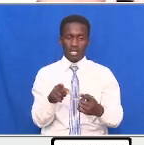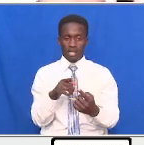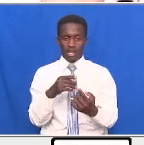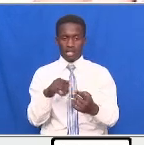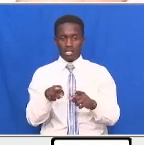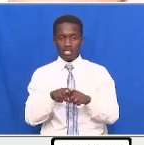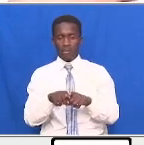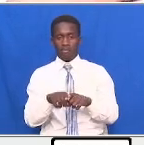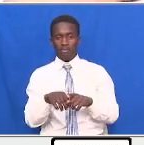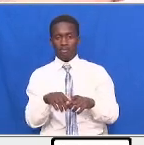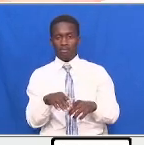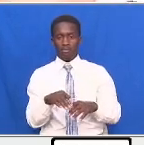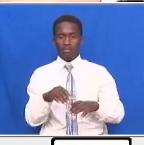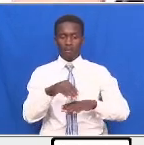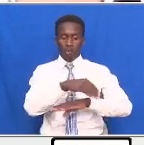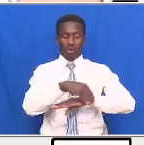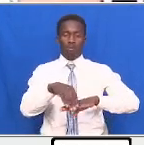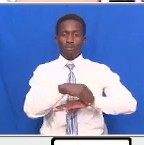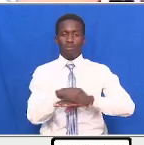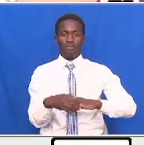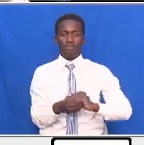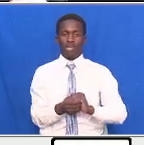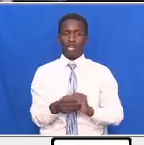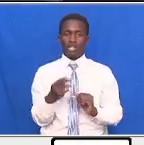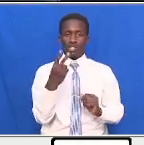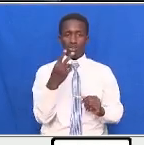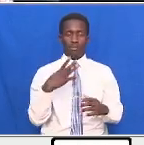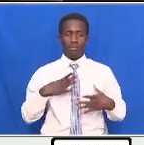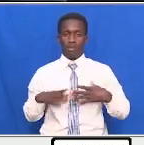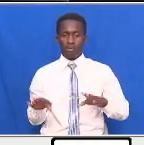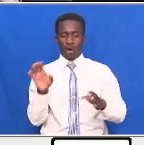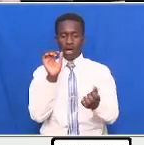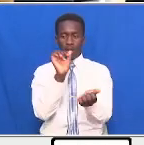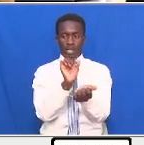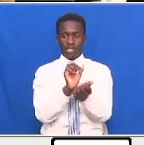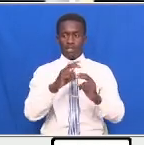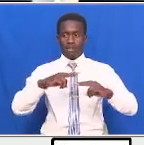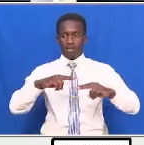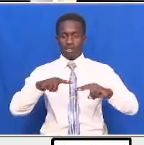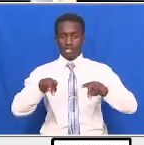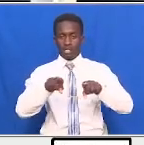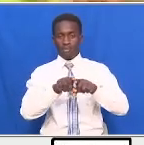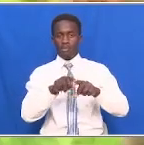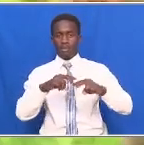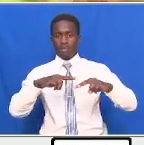far, and two others were killed following a shootout with detectives investigating the case.